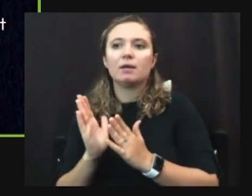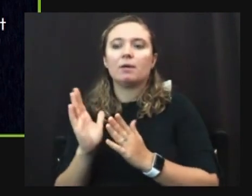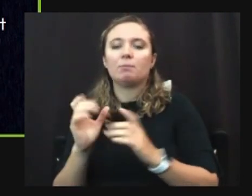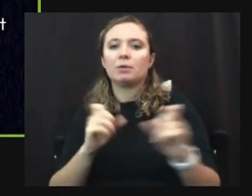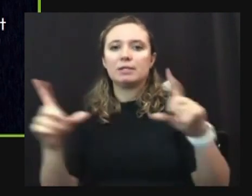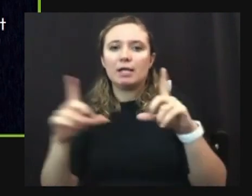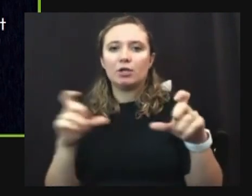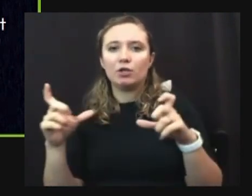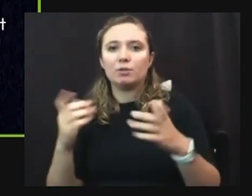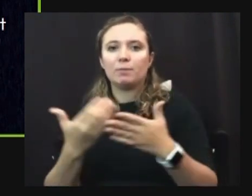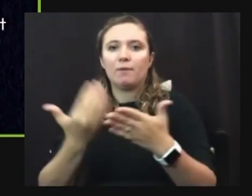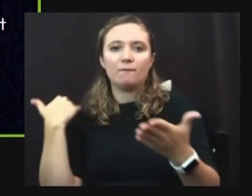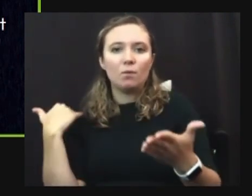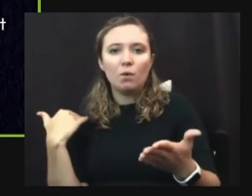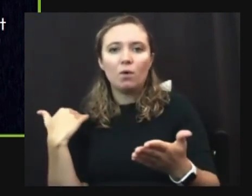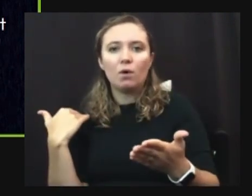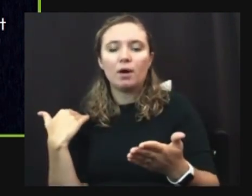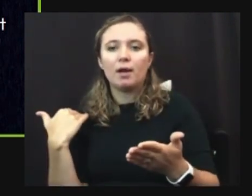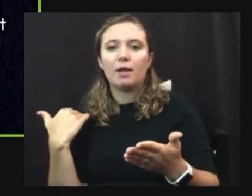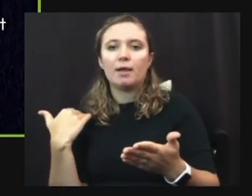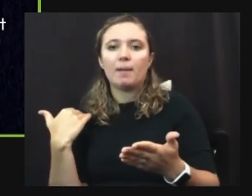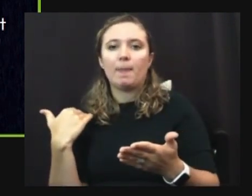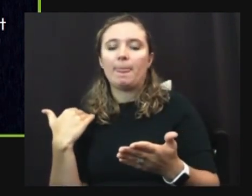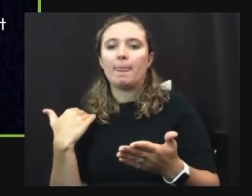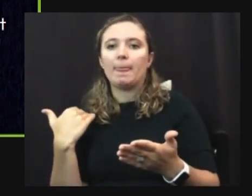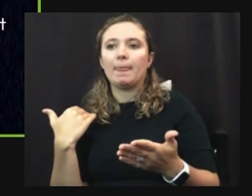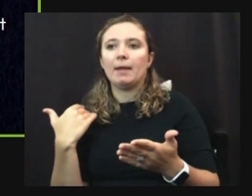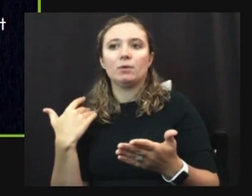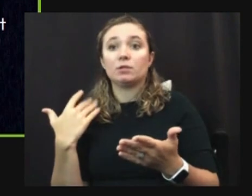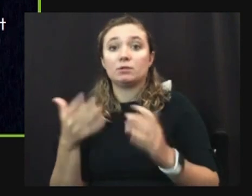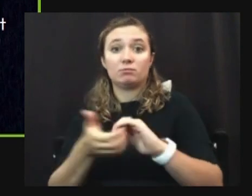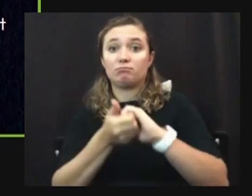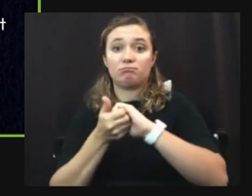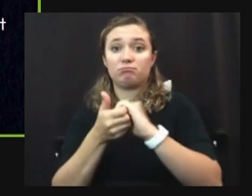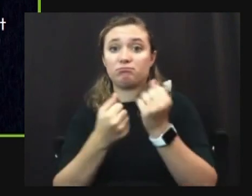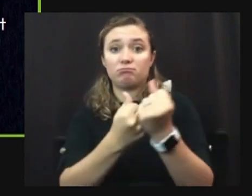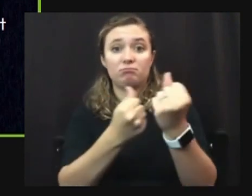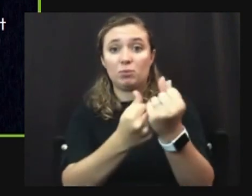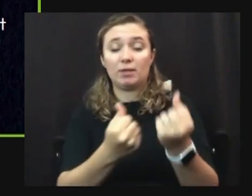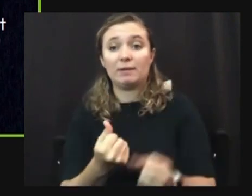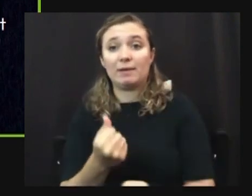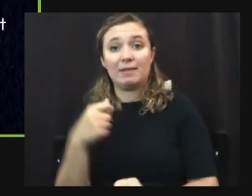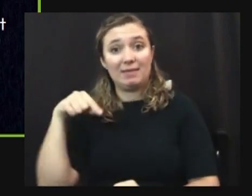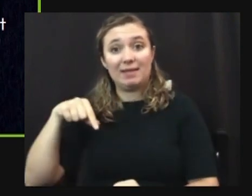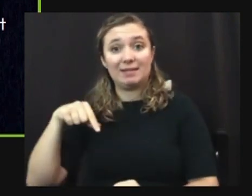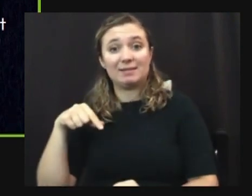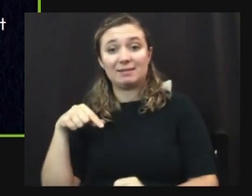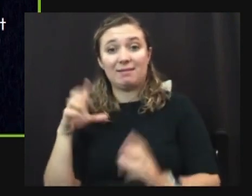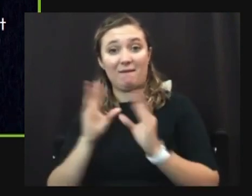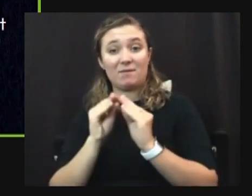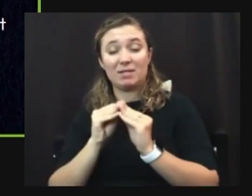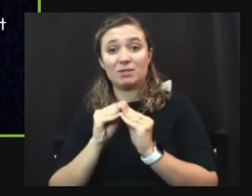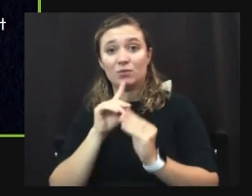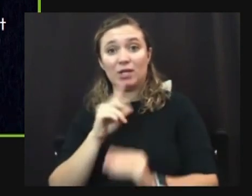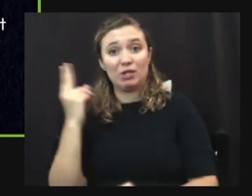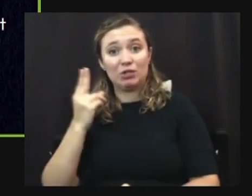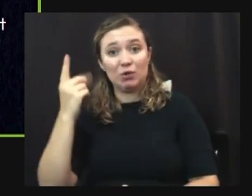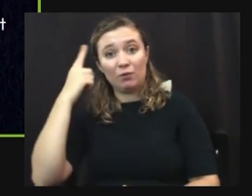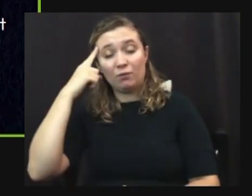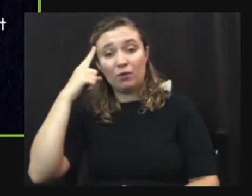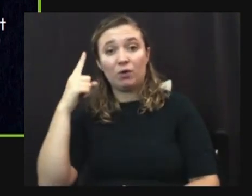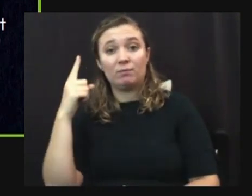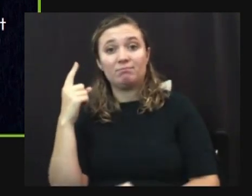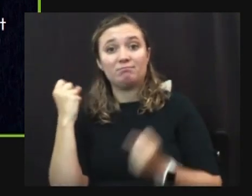with us. And this conference is historic for several reasons, and that's a big one.